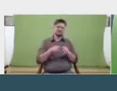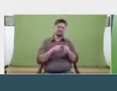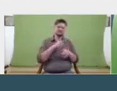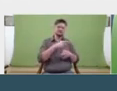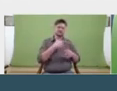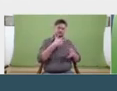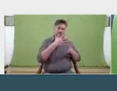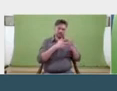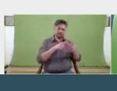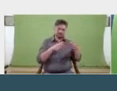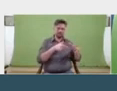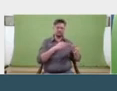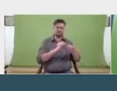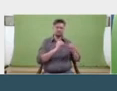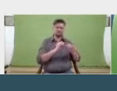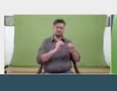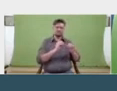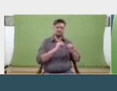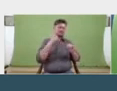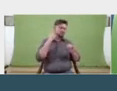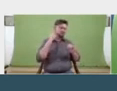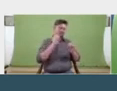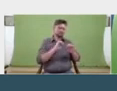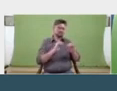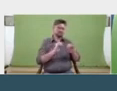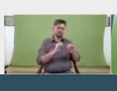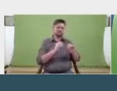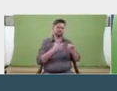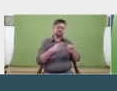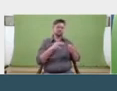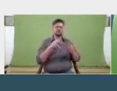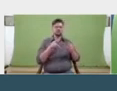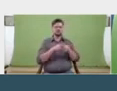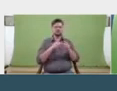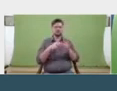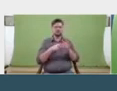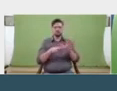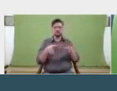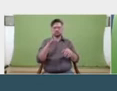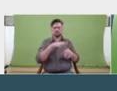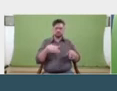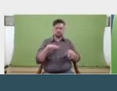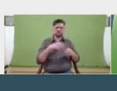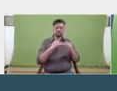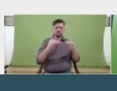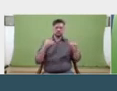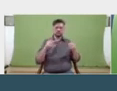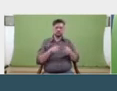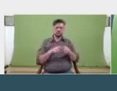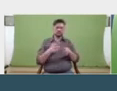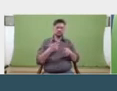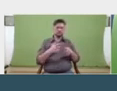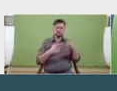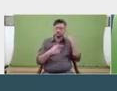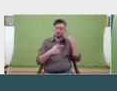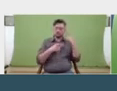so this is more neutral terminology these interfaces are important and these levels like sound which is like phonetics